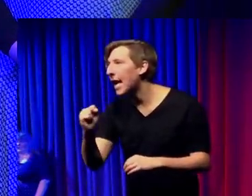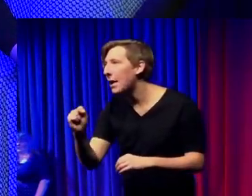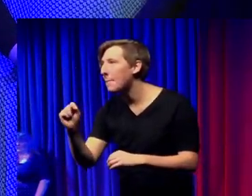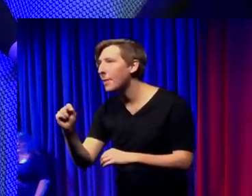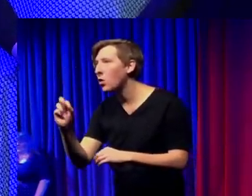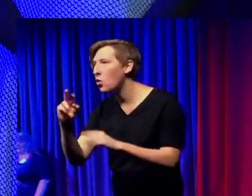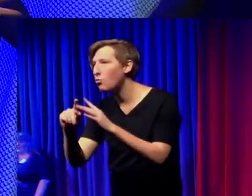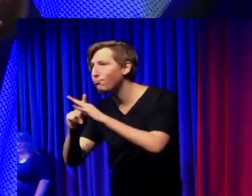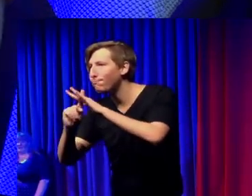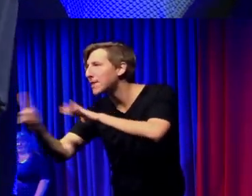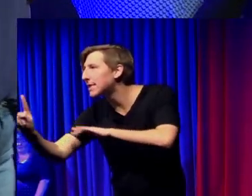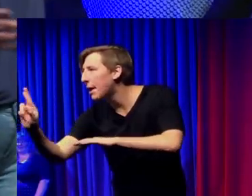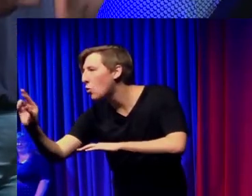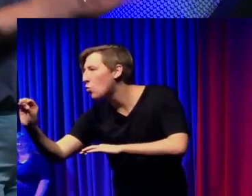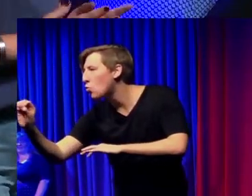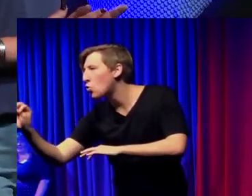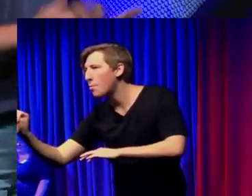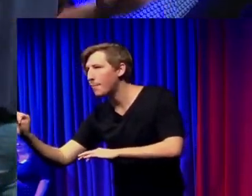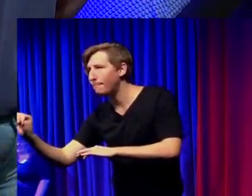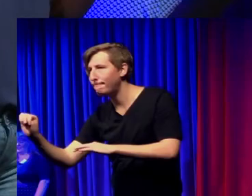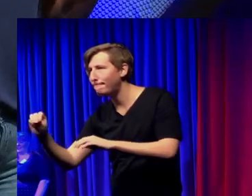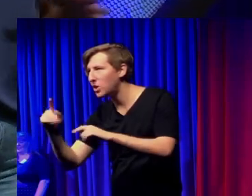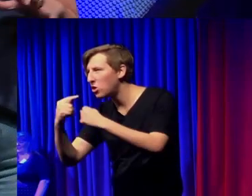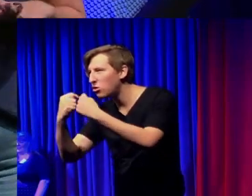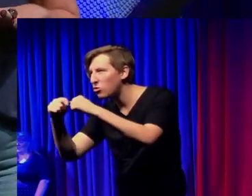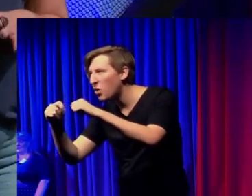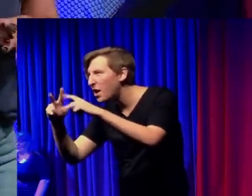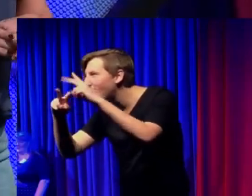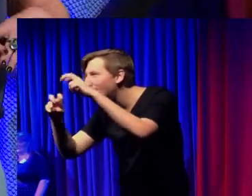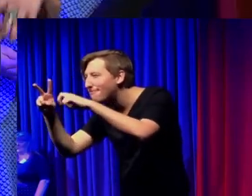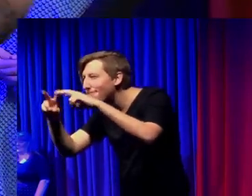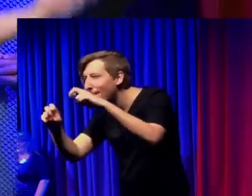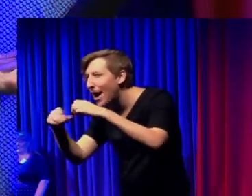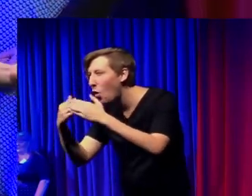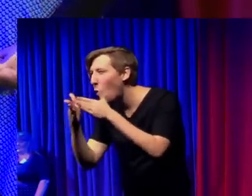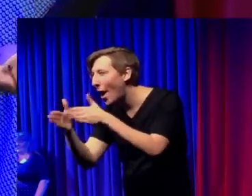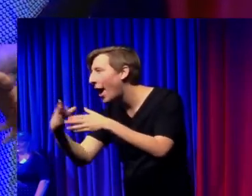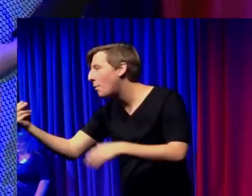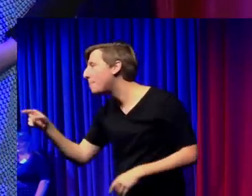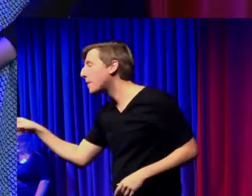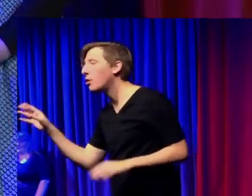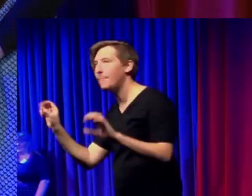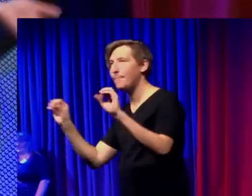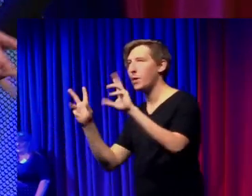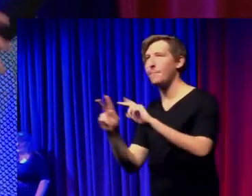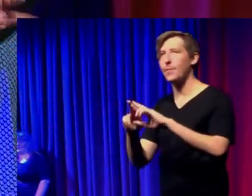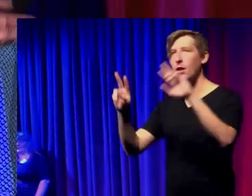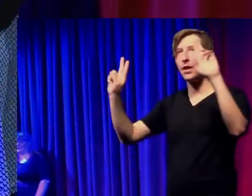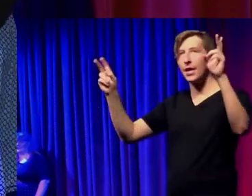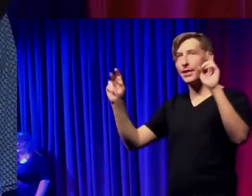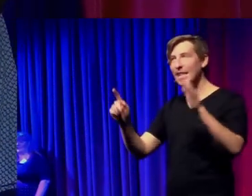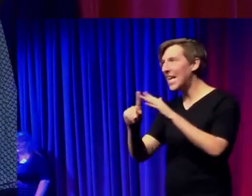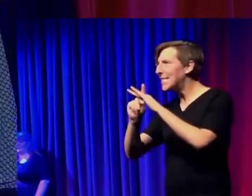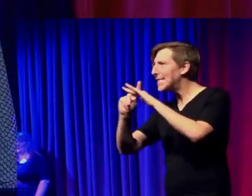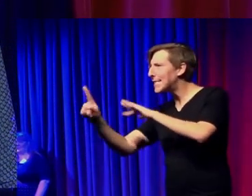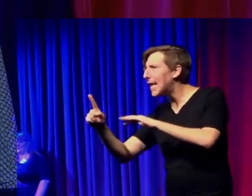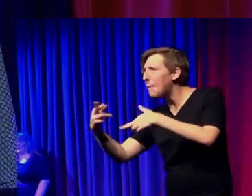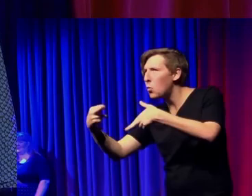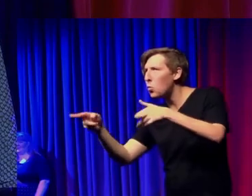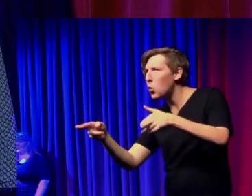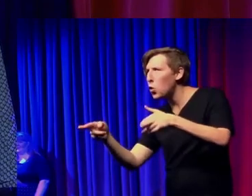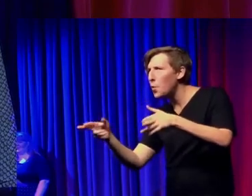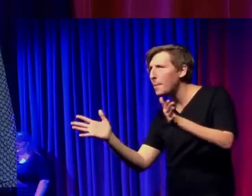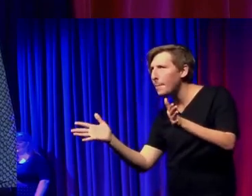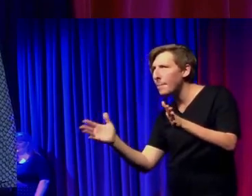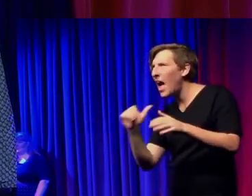Okay, great. Excellent. So, escape room. I have never really been to one of these things. Escape room's not really my bag, but this